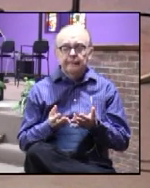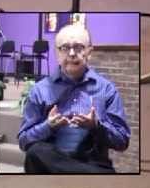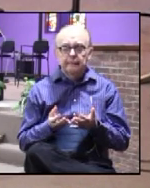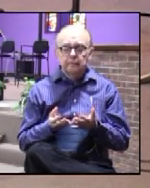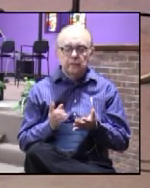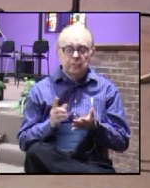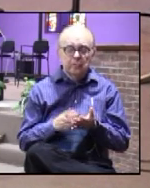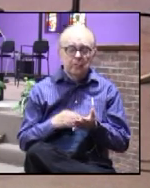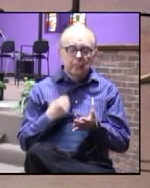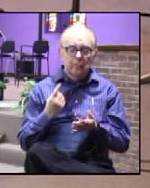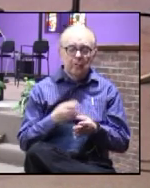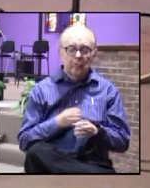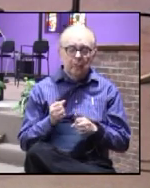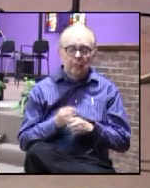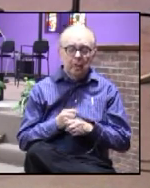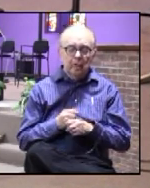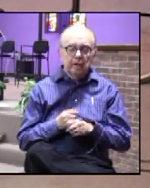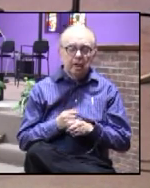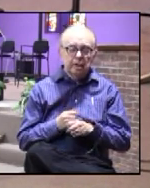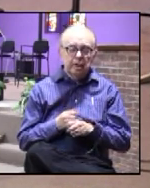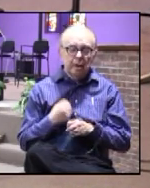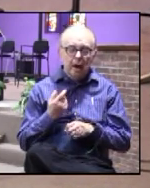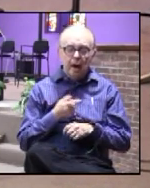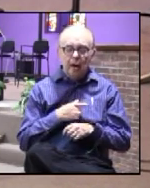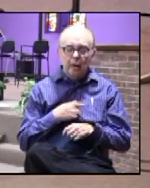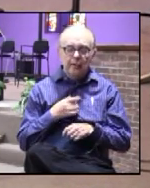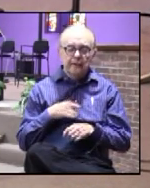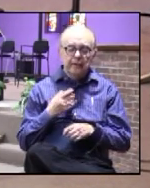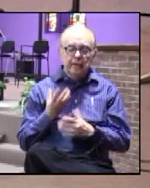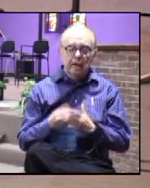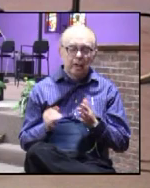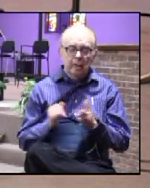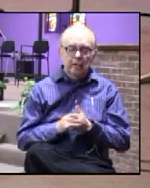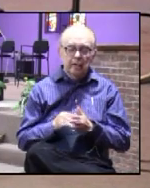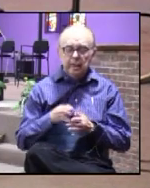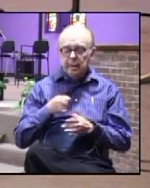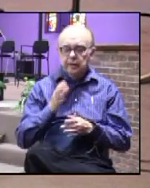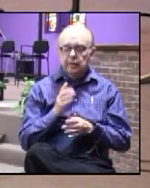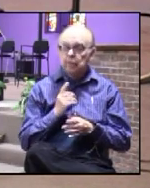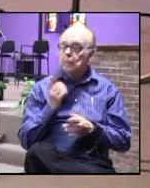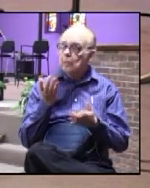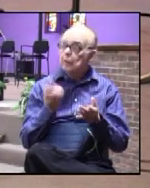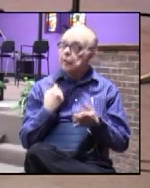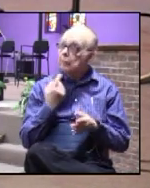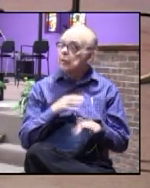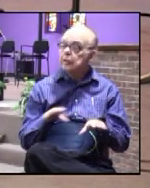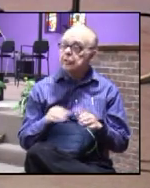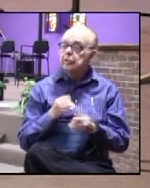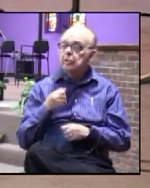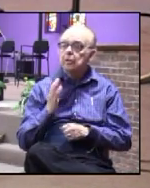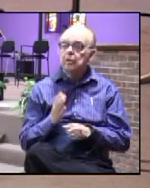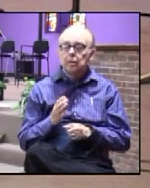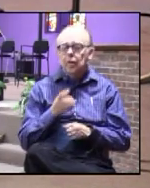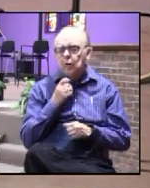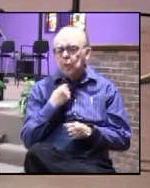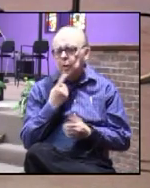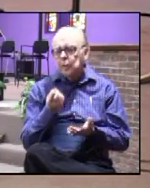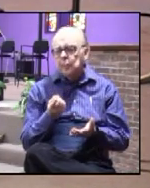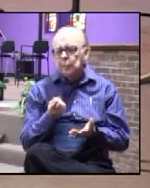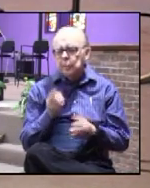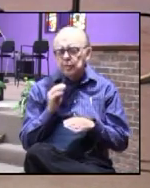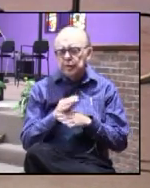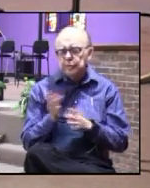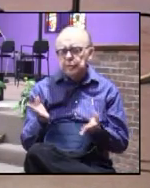And sometimes we got to get our personal taste out of it. And we got to say, God, what is it you want us to do? Who is it you want us to minister